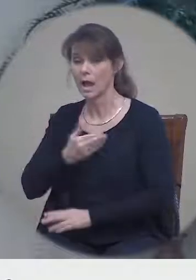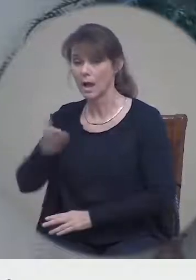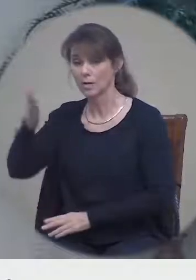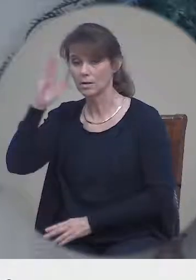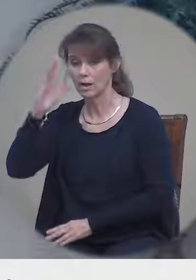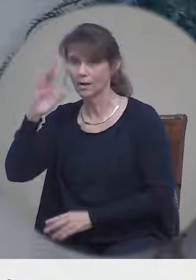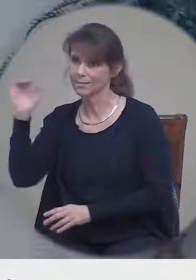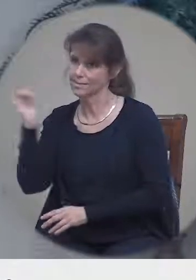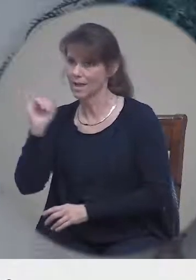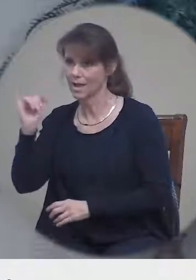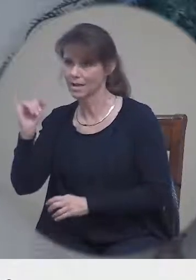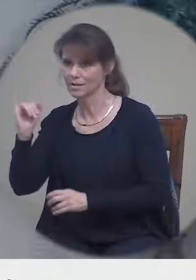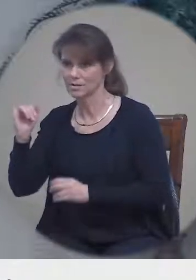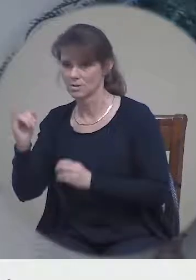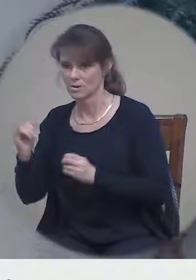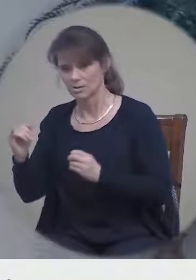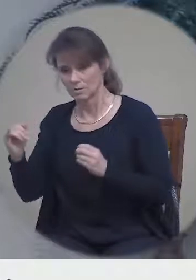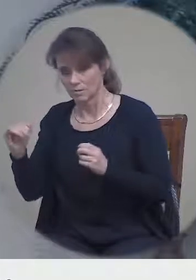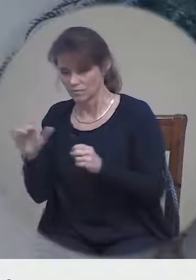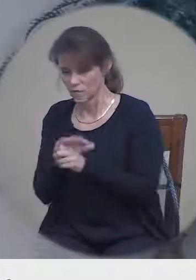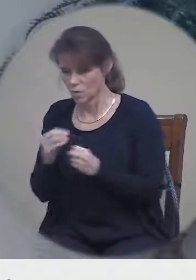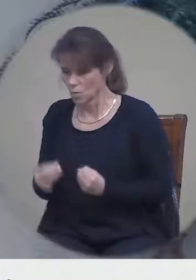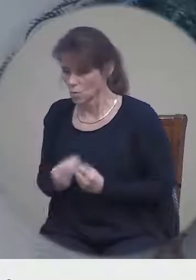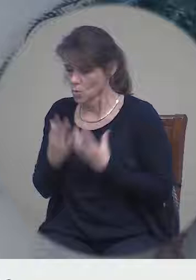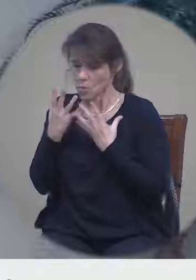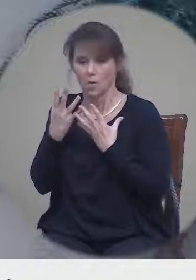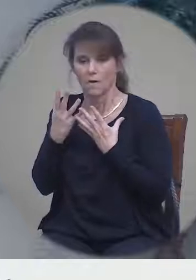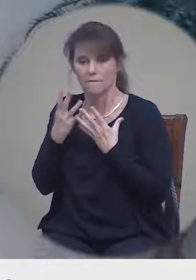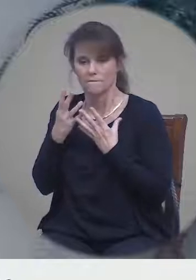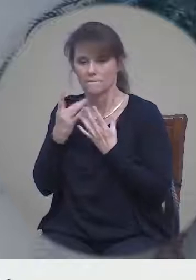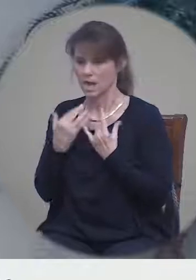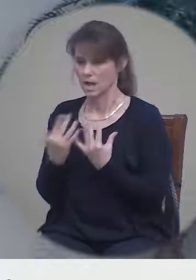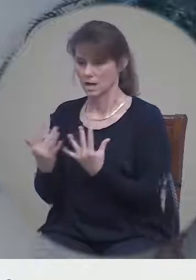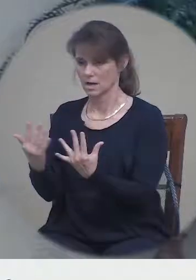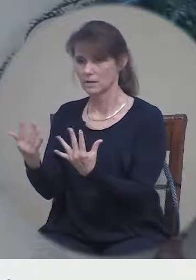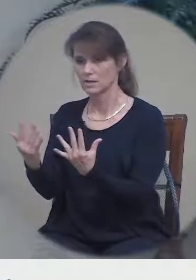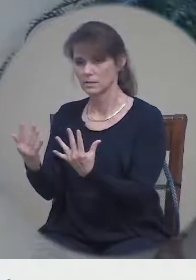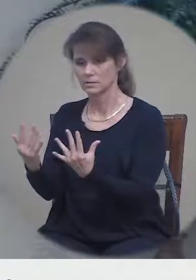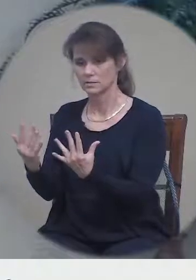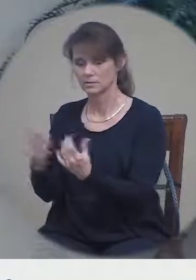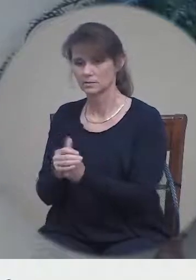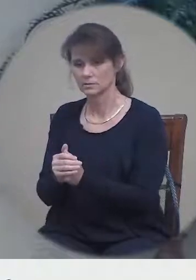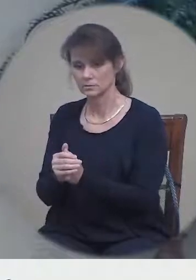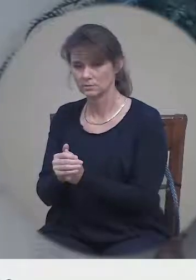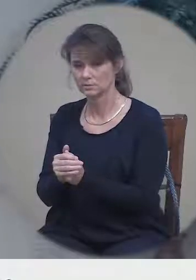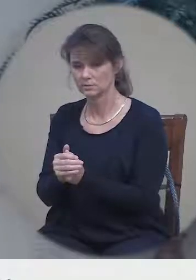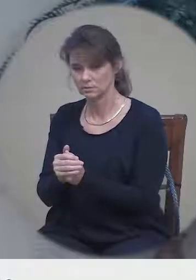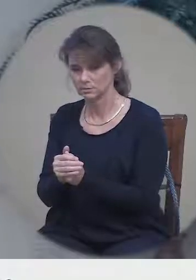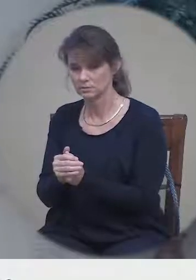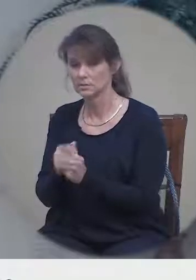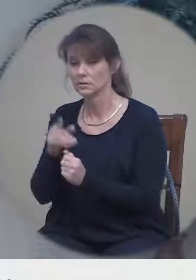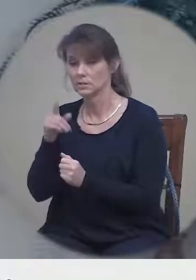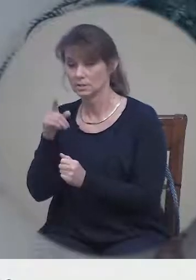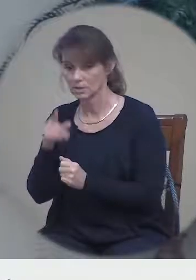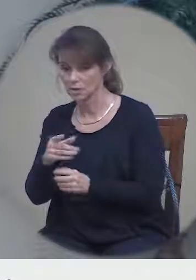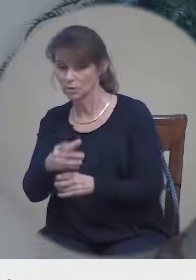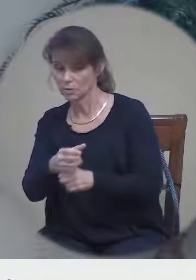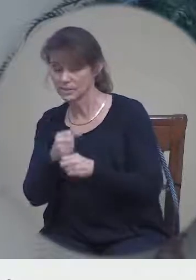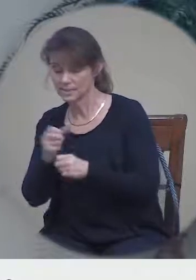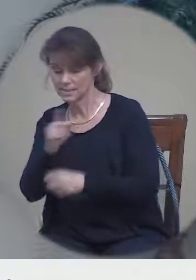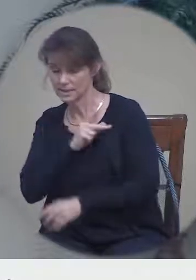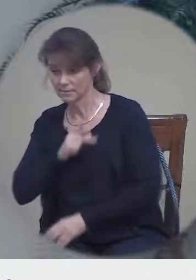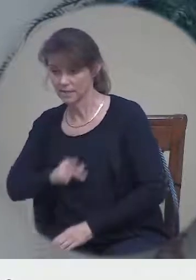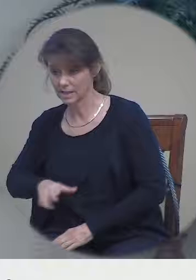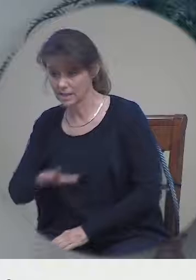fire. In other words, he says, since you are receiving this kingdom, it